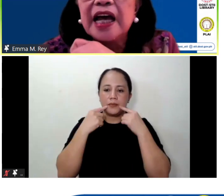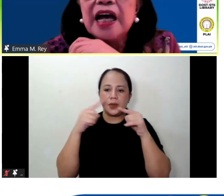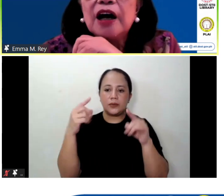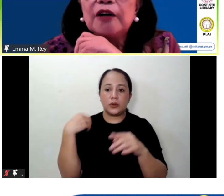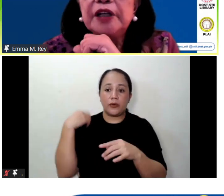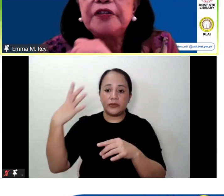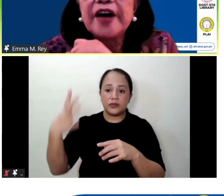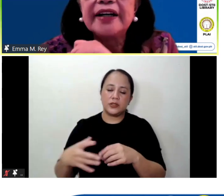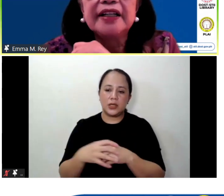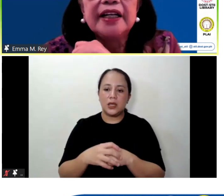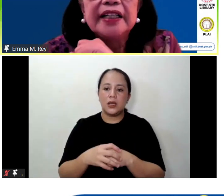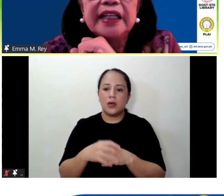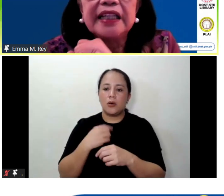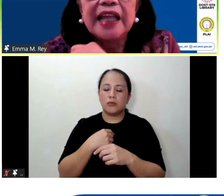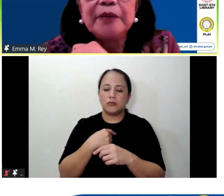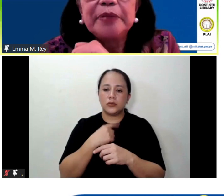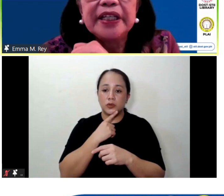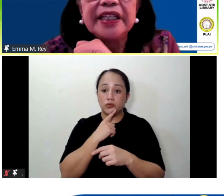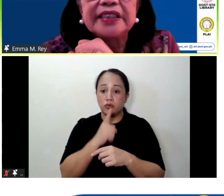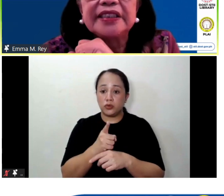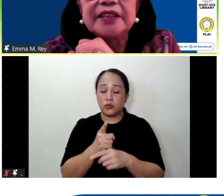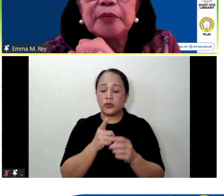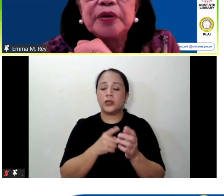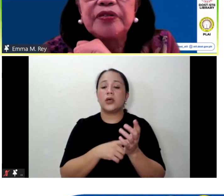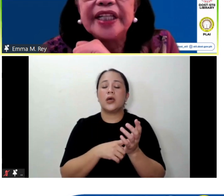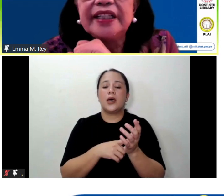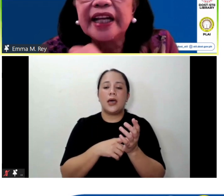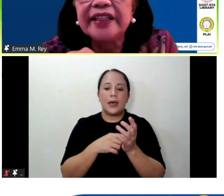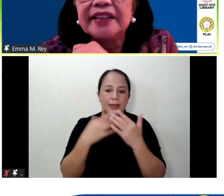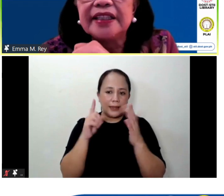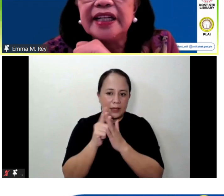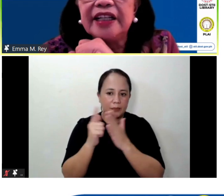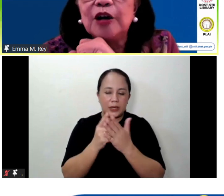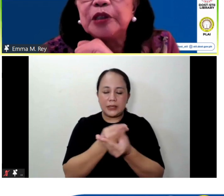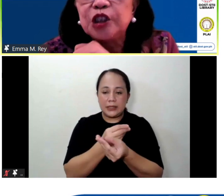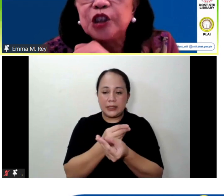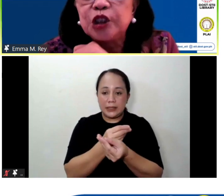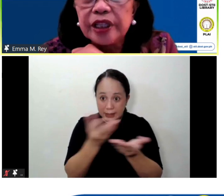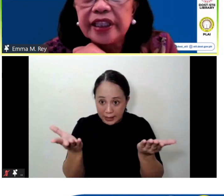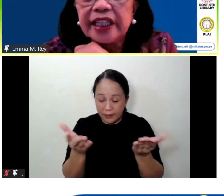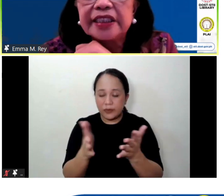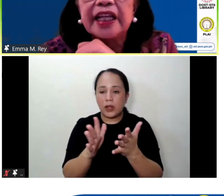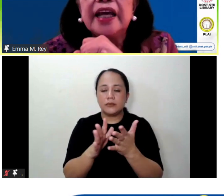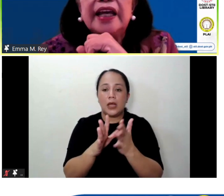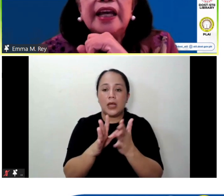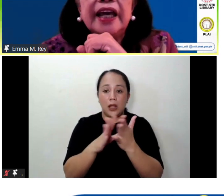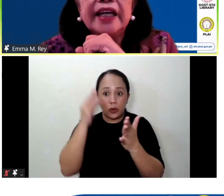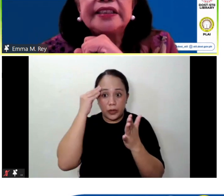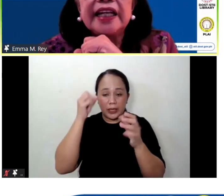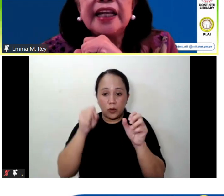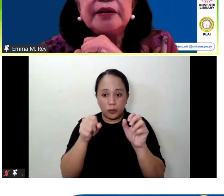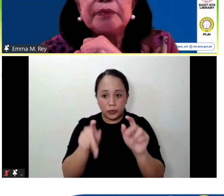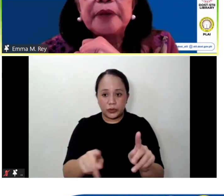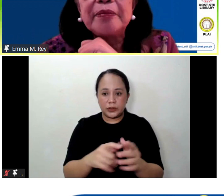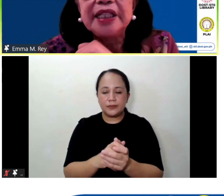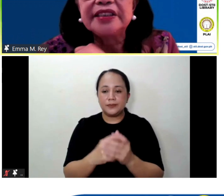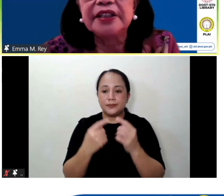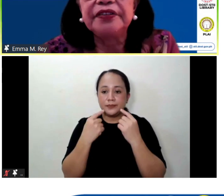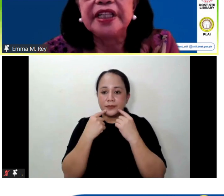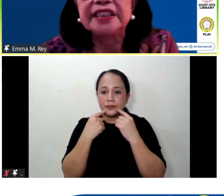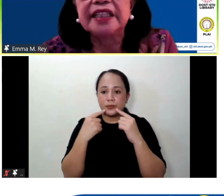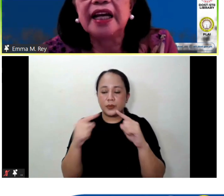officials of the fact that libraries provide great learning opportunities, excellent